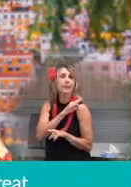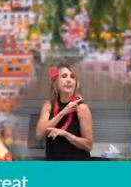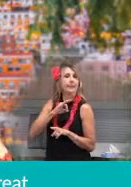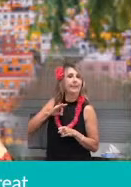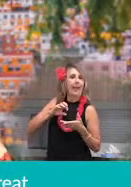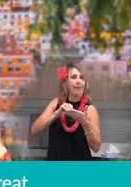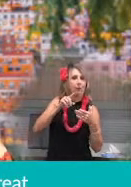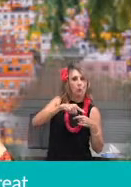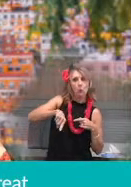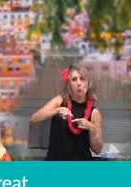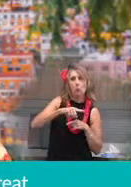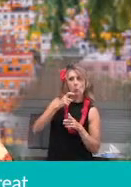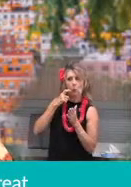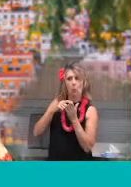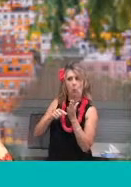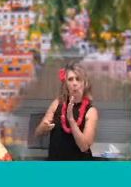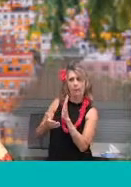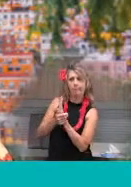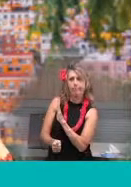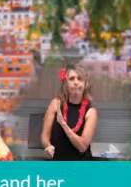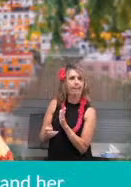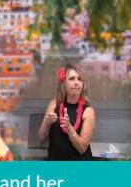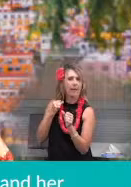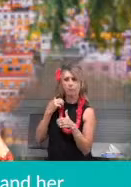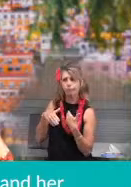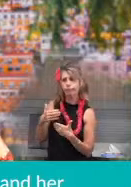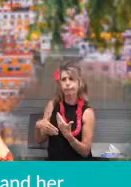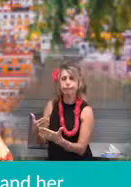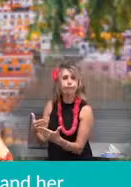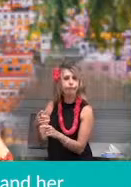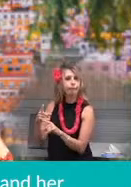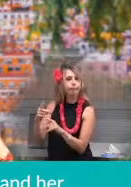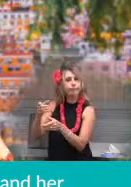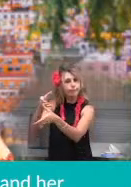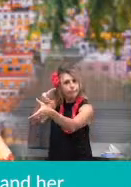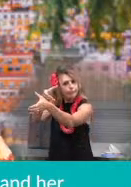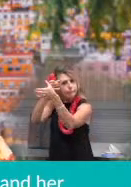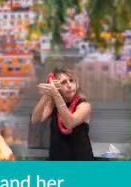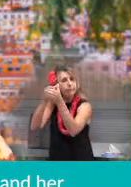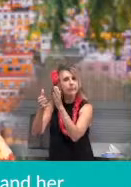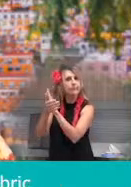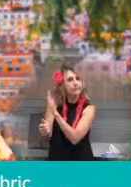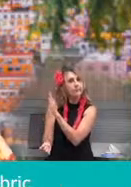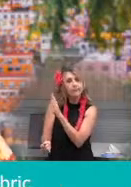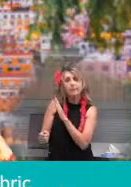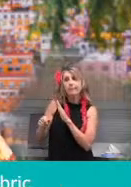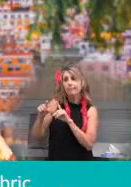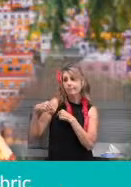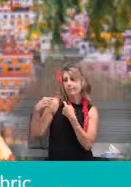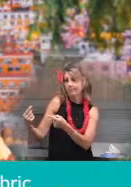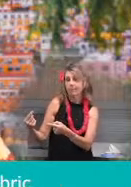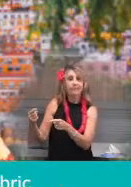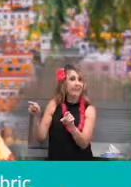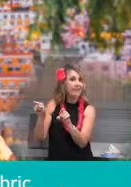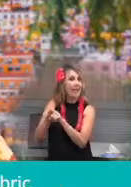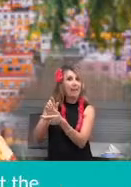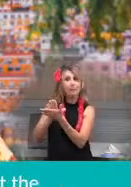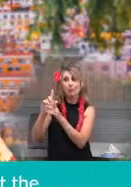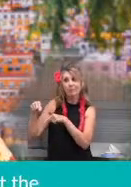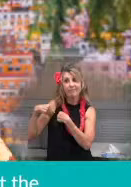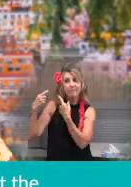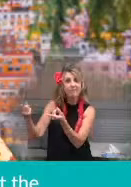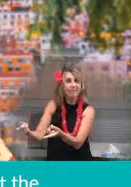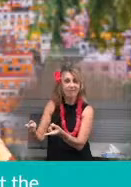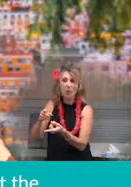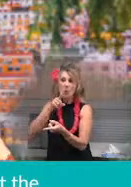her efficiency and will miss her great knowledge. Anna has spent her career at UCC, and her presence is woven into the fabric of